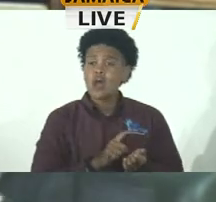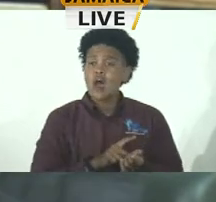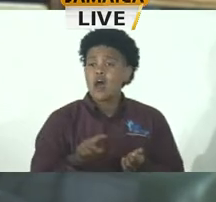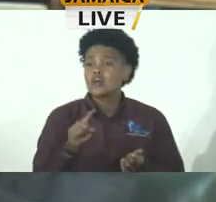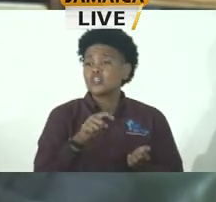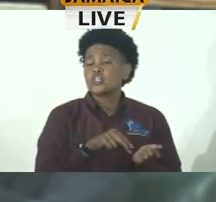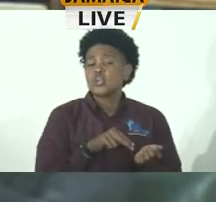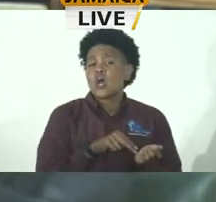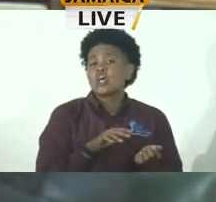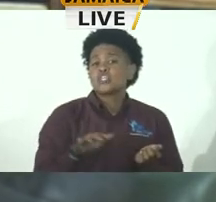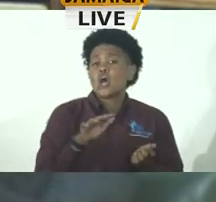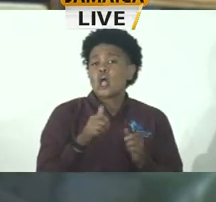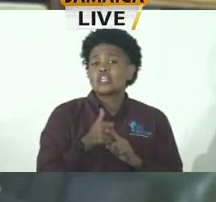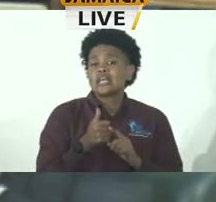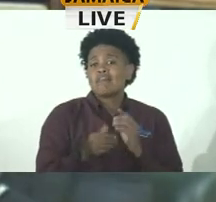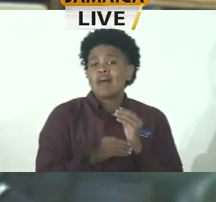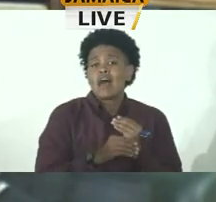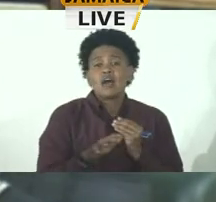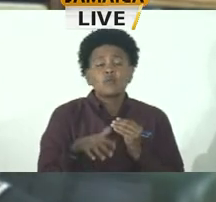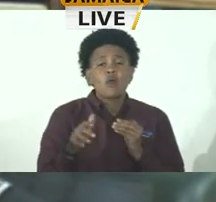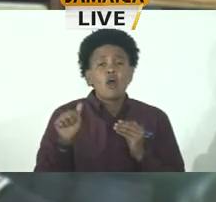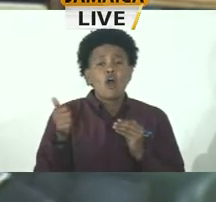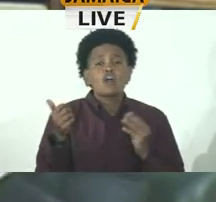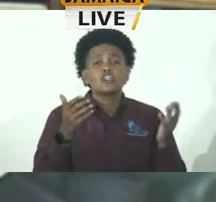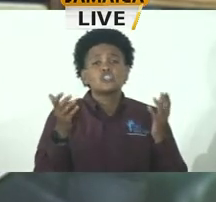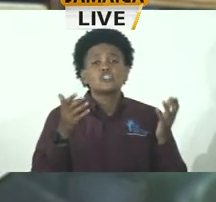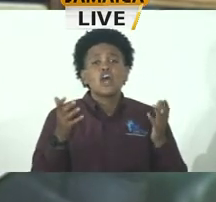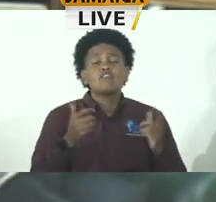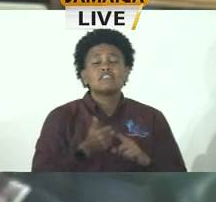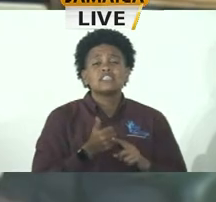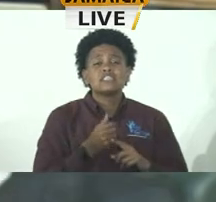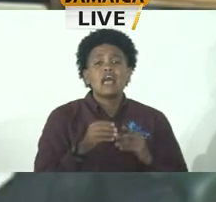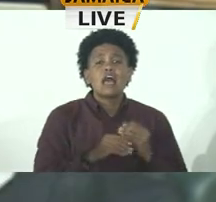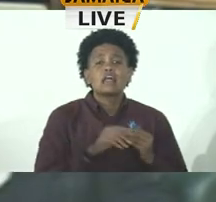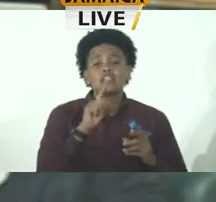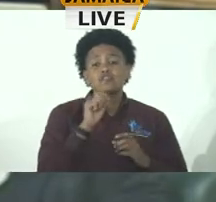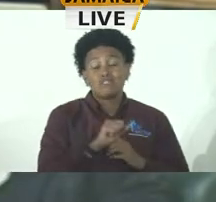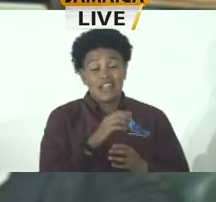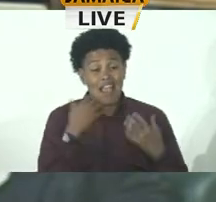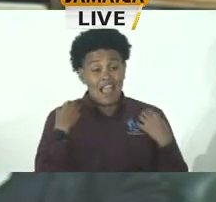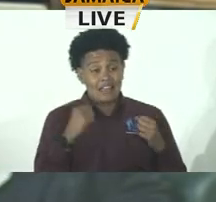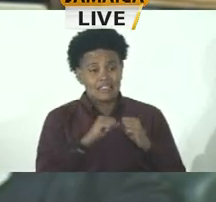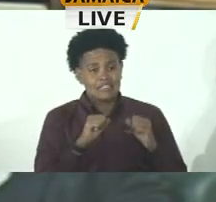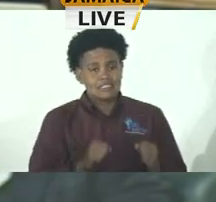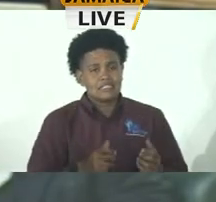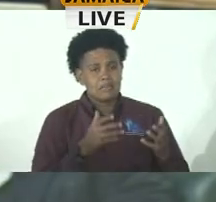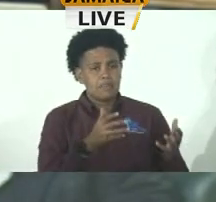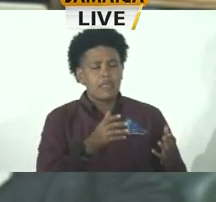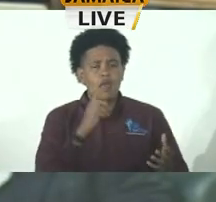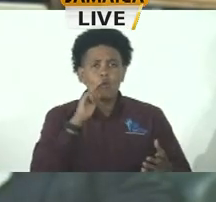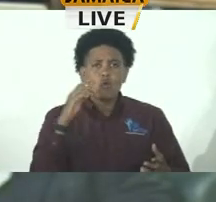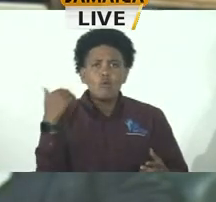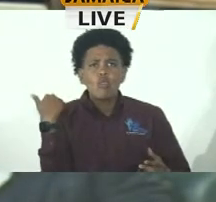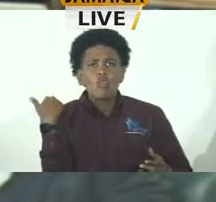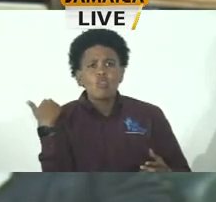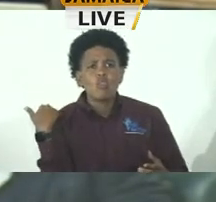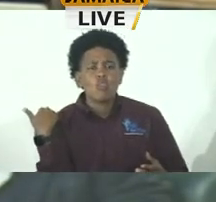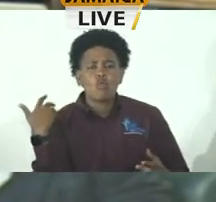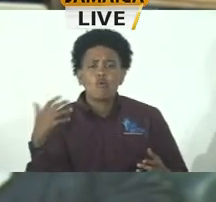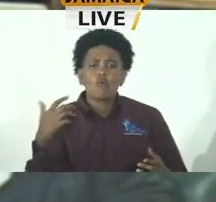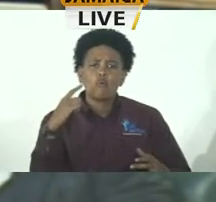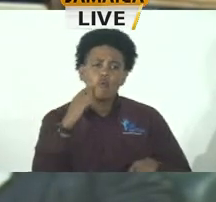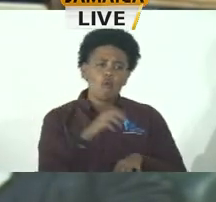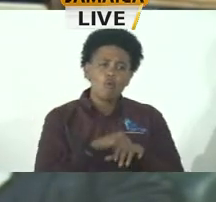nurses and the other services that are in the health system that were overburdened working